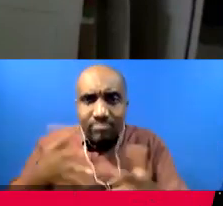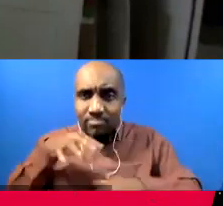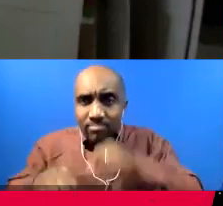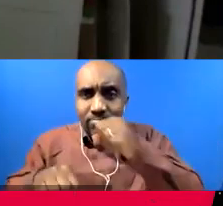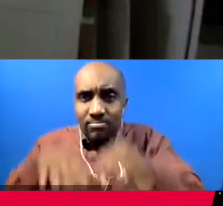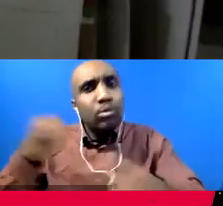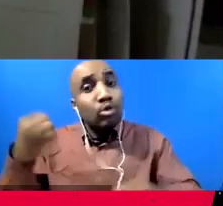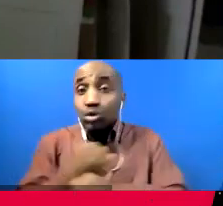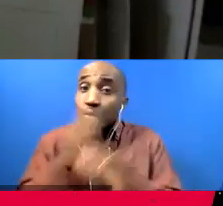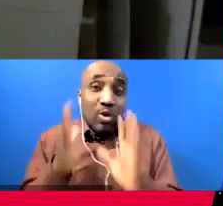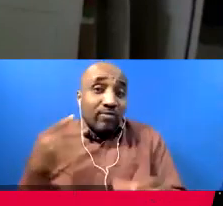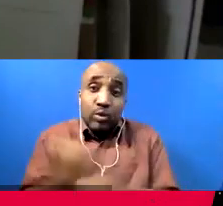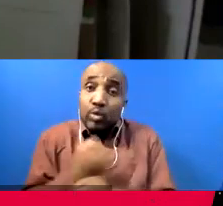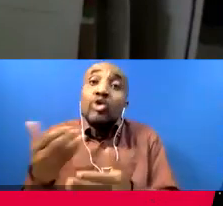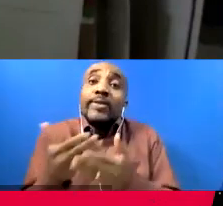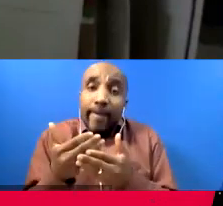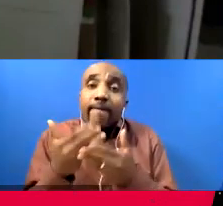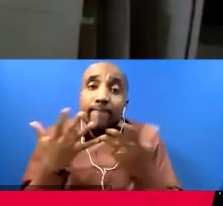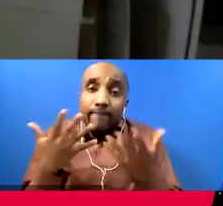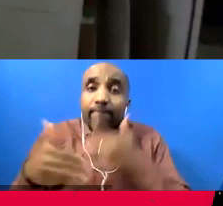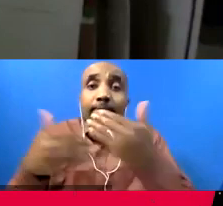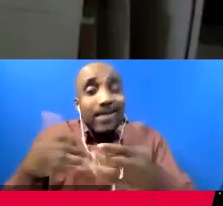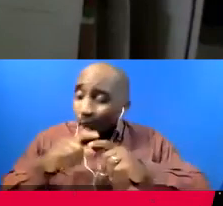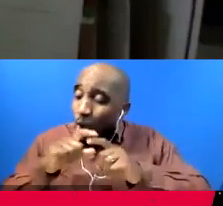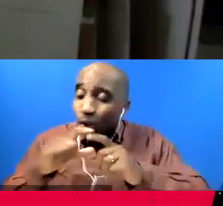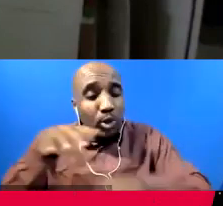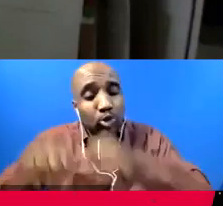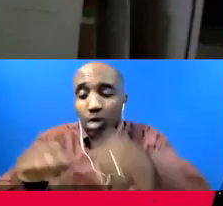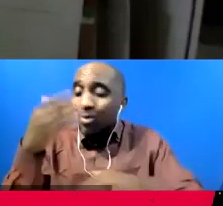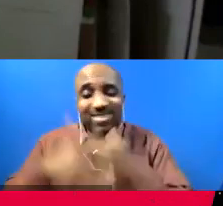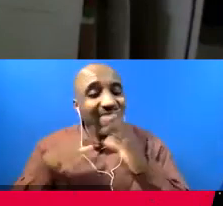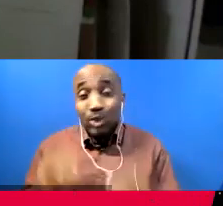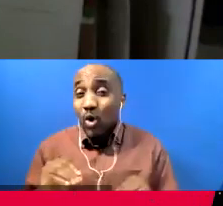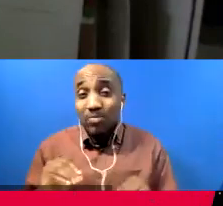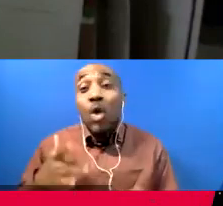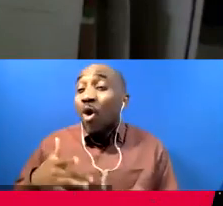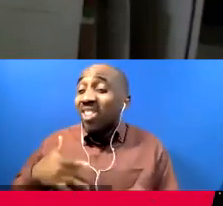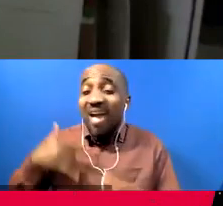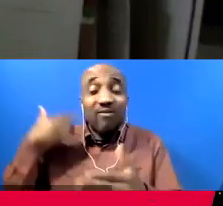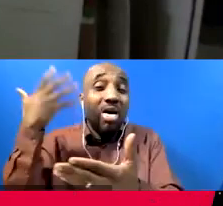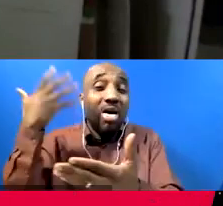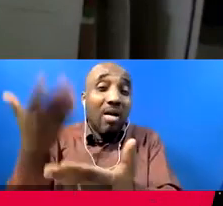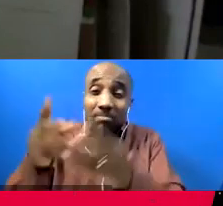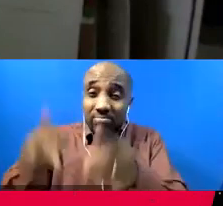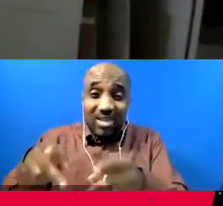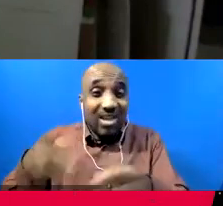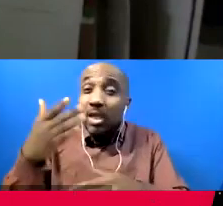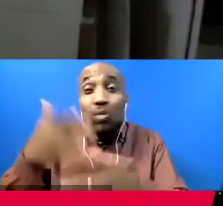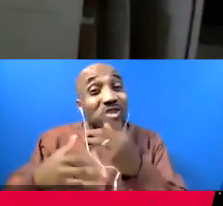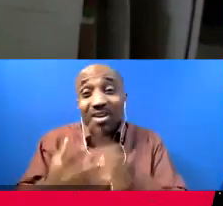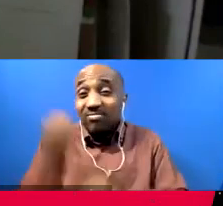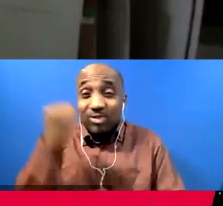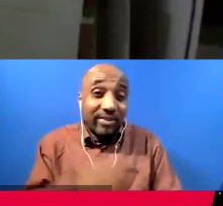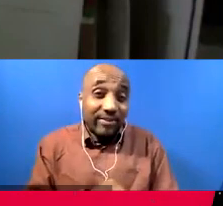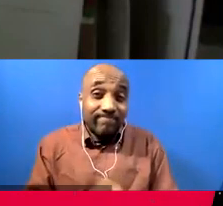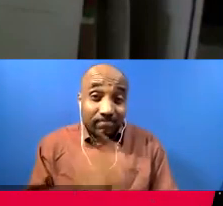ensure that you do whatever it takes to save it. So it's ongoing struggle, and you probably live your